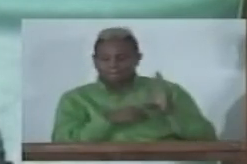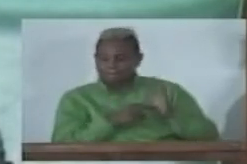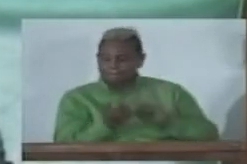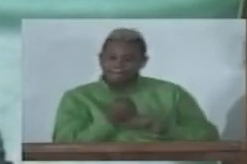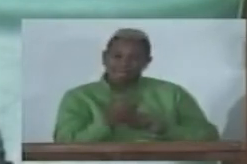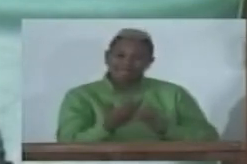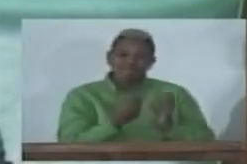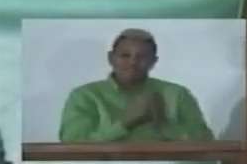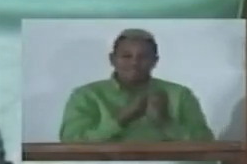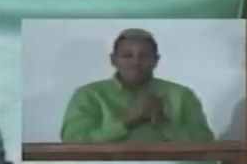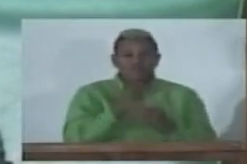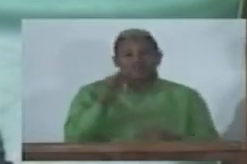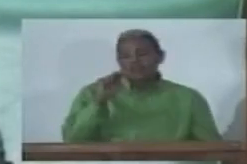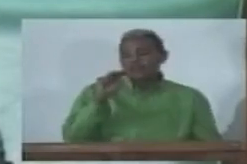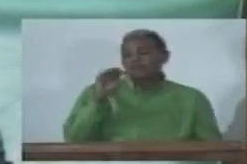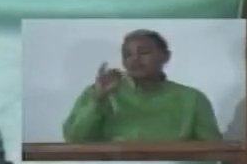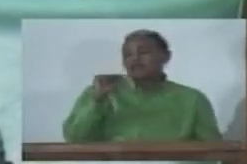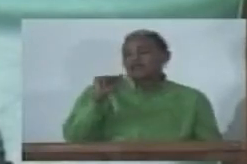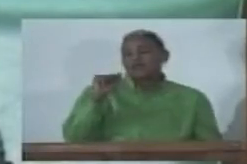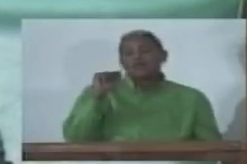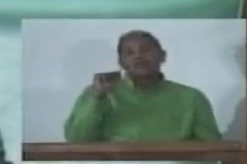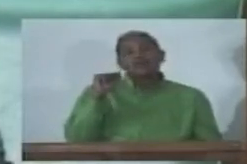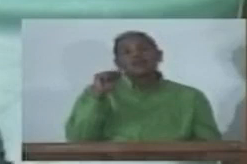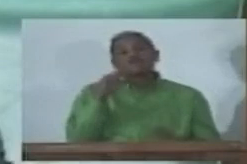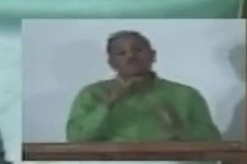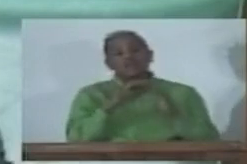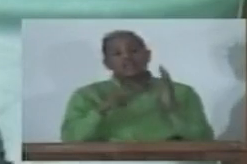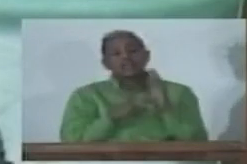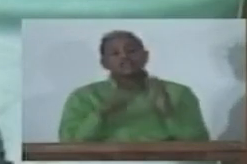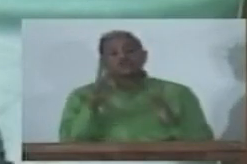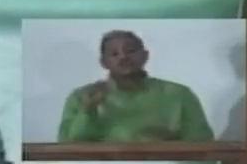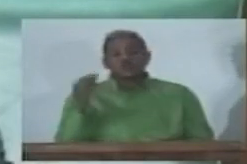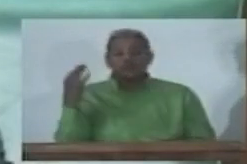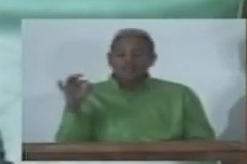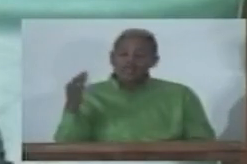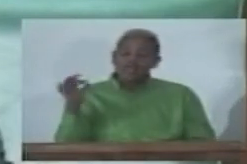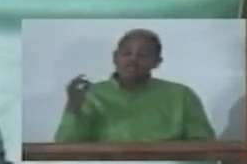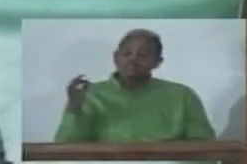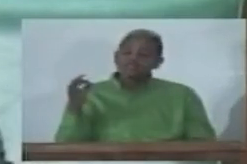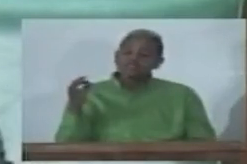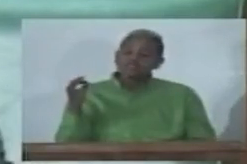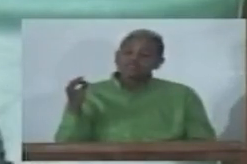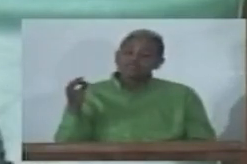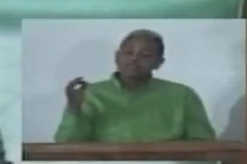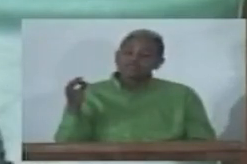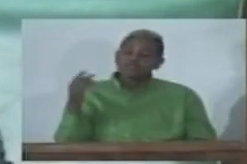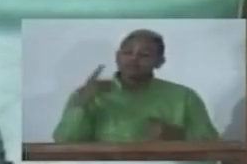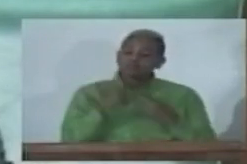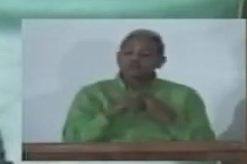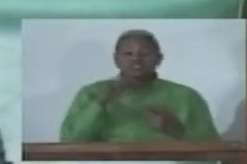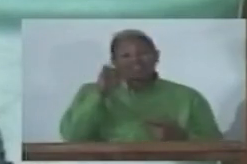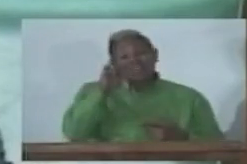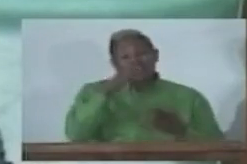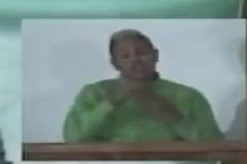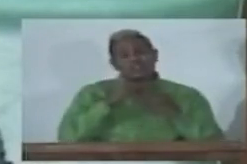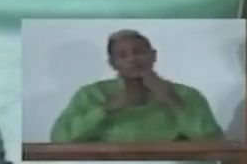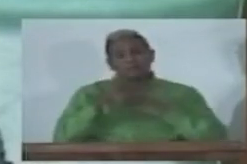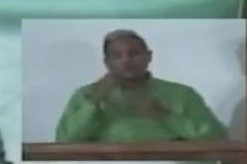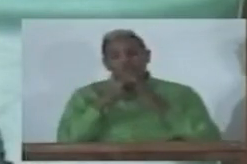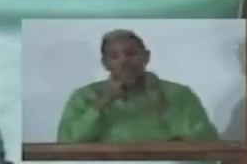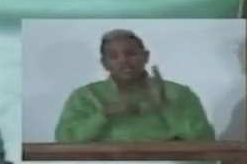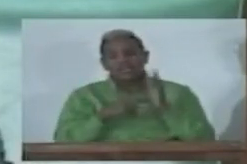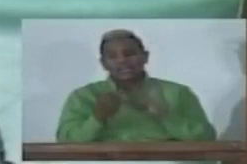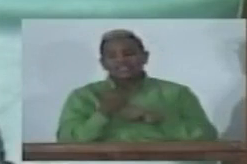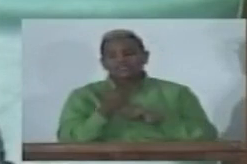Fund, Norman Manley International Airport Regulations 2019, as well as the Airports Economic Regulation